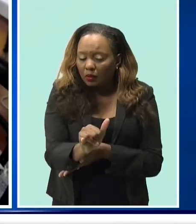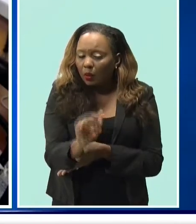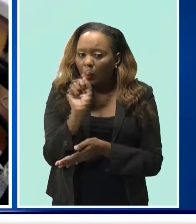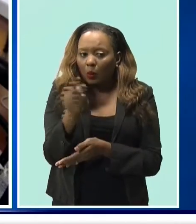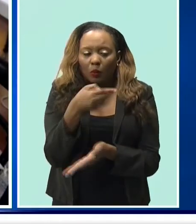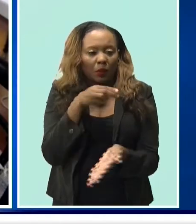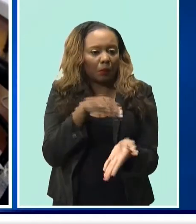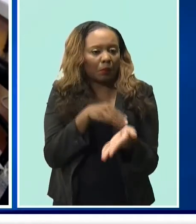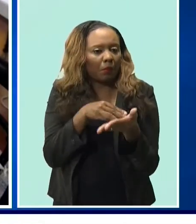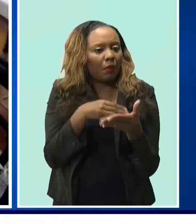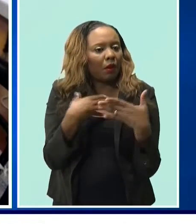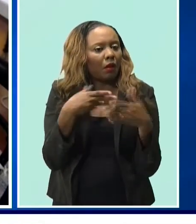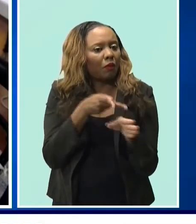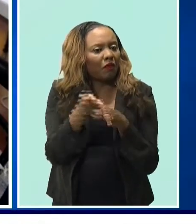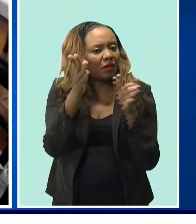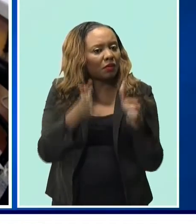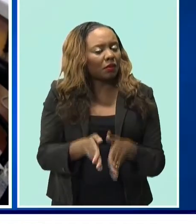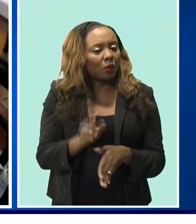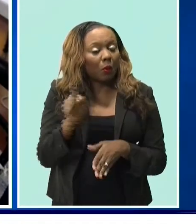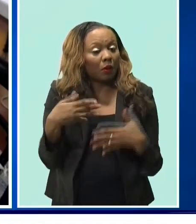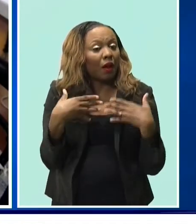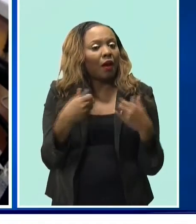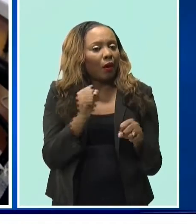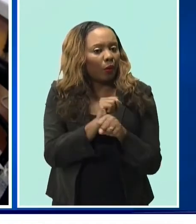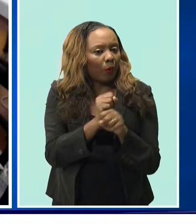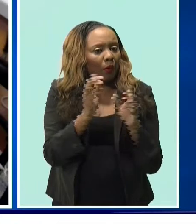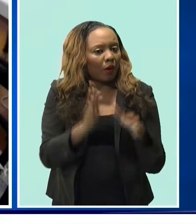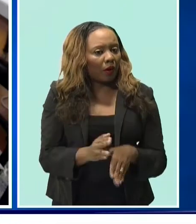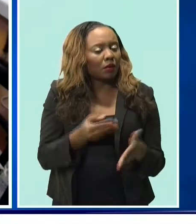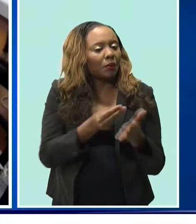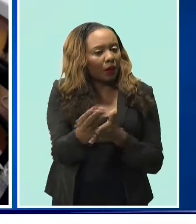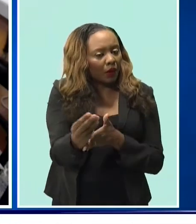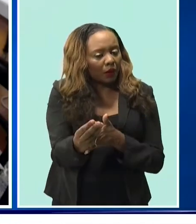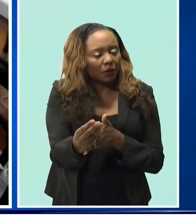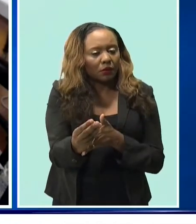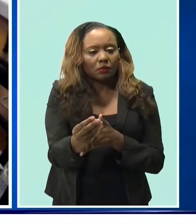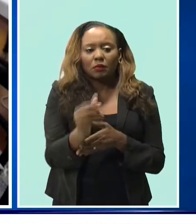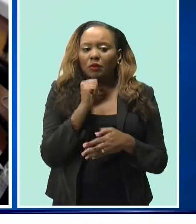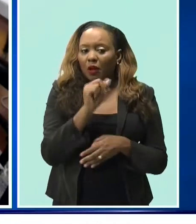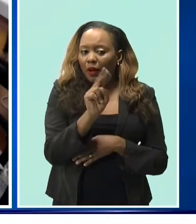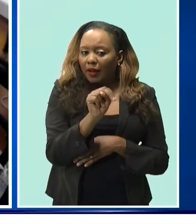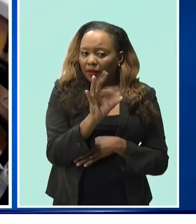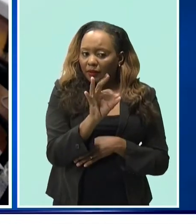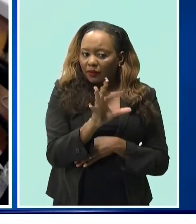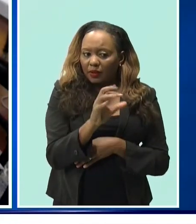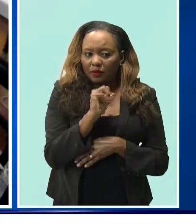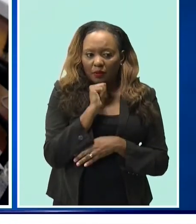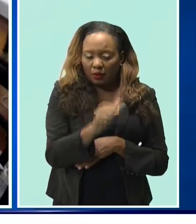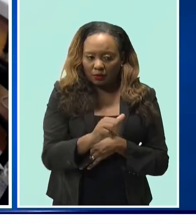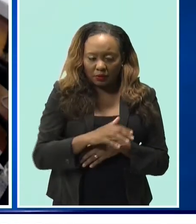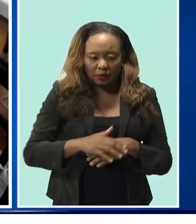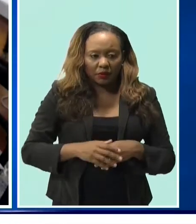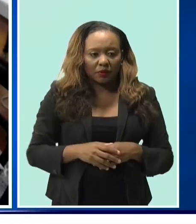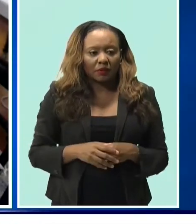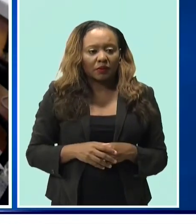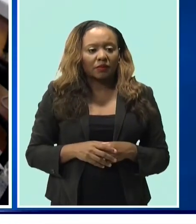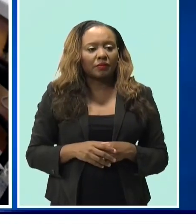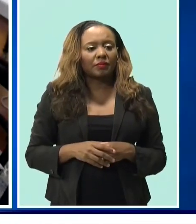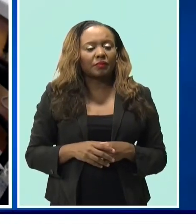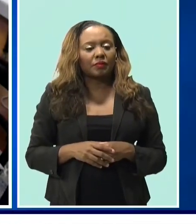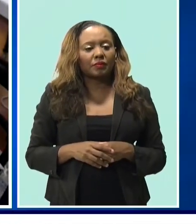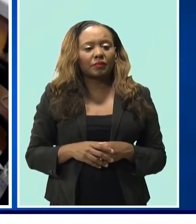surgical masks. Those can only be used or should only be used in healthcare settings. So we do